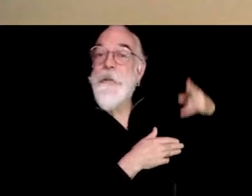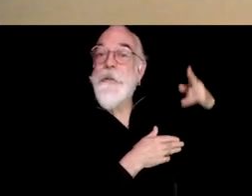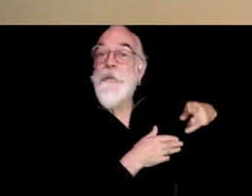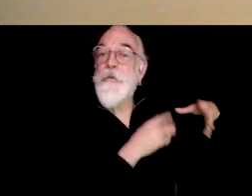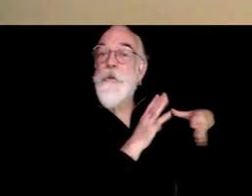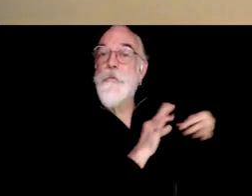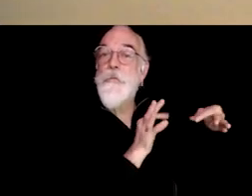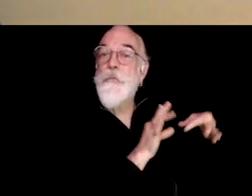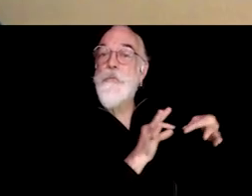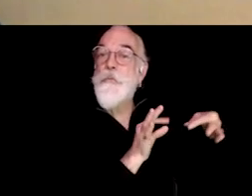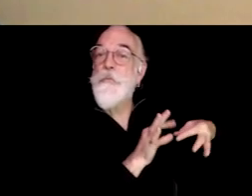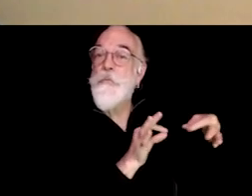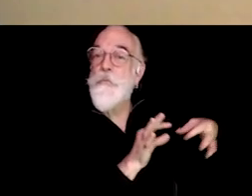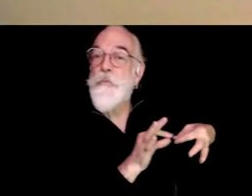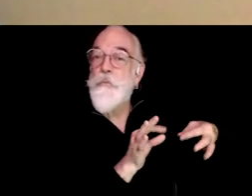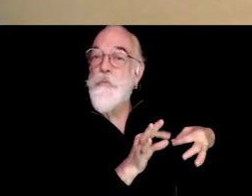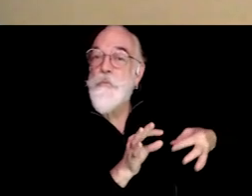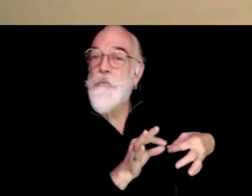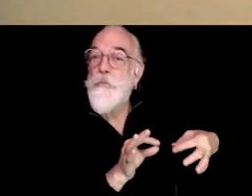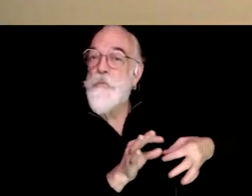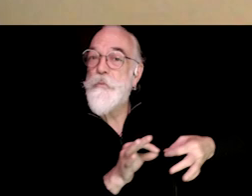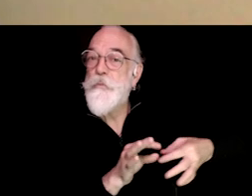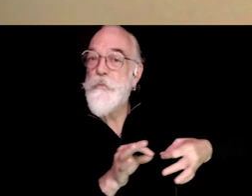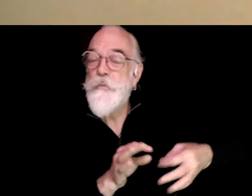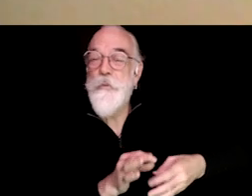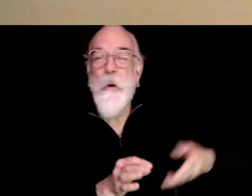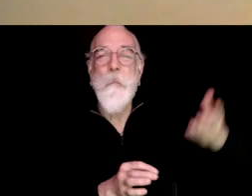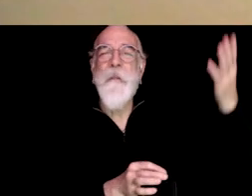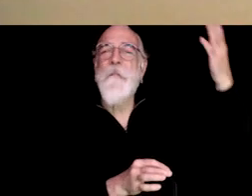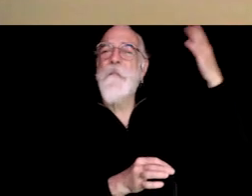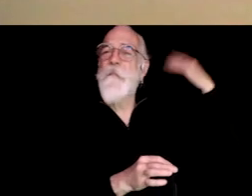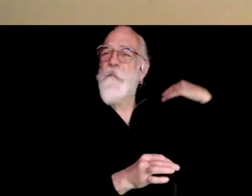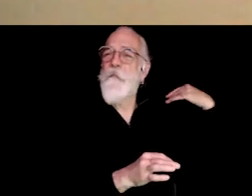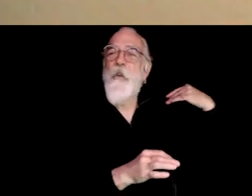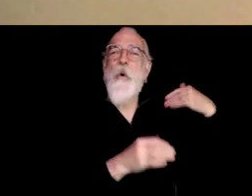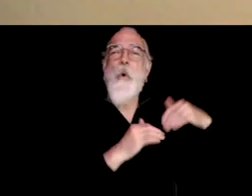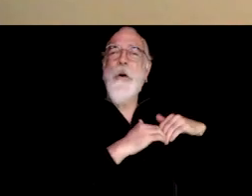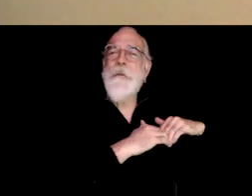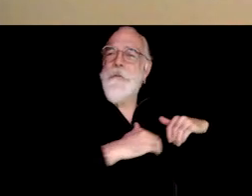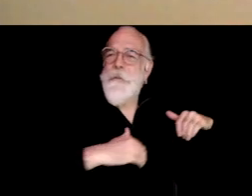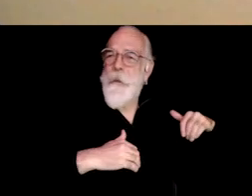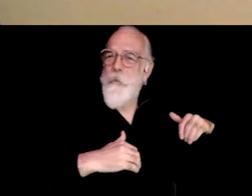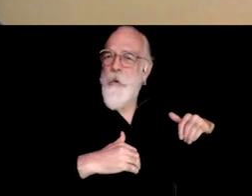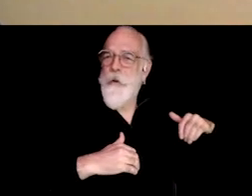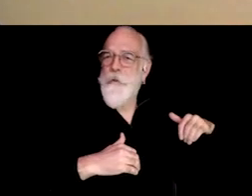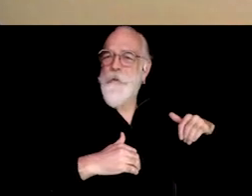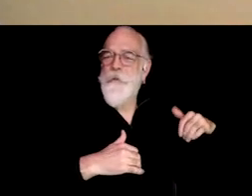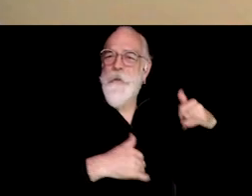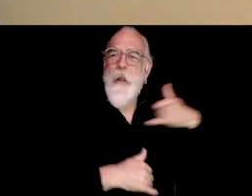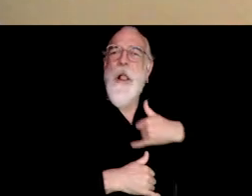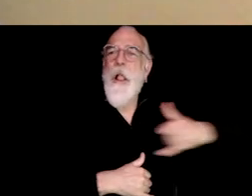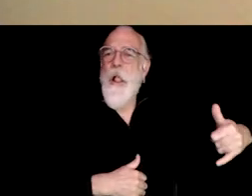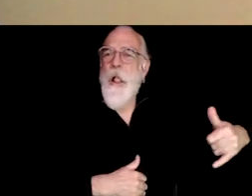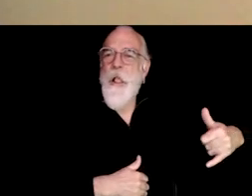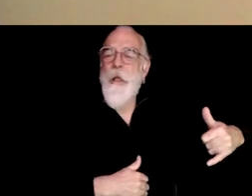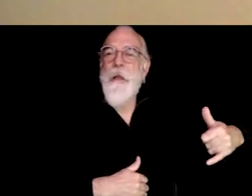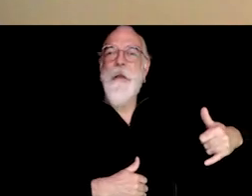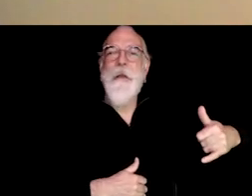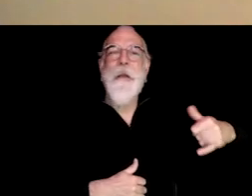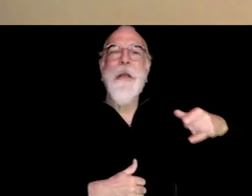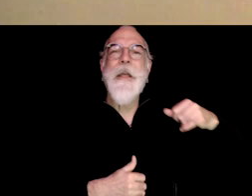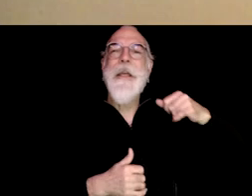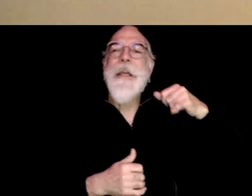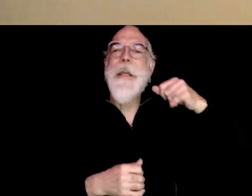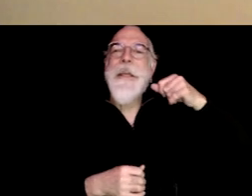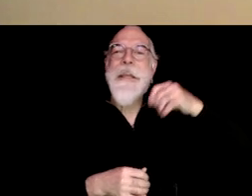wrong people, a country before lines of division. In every gully lies